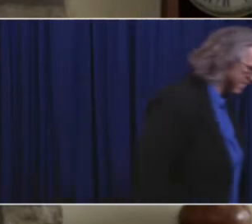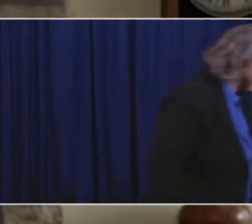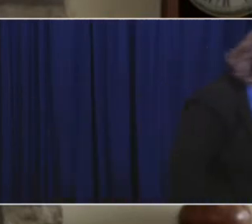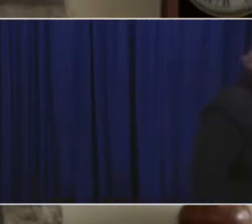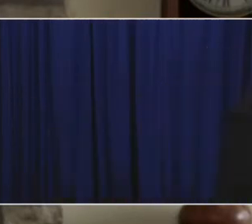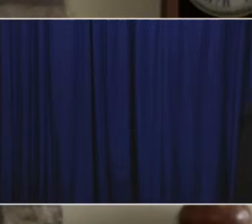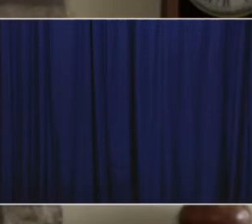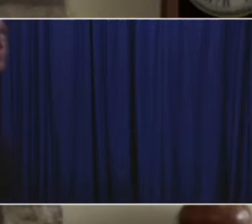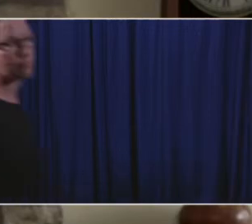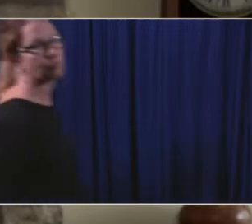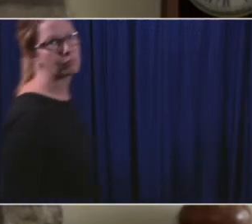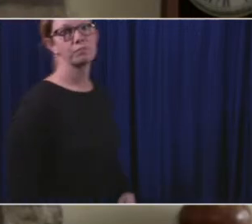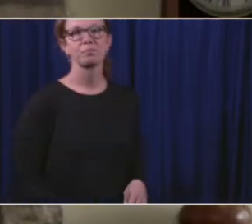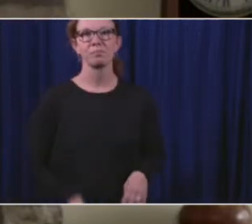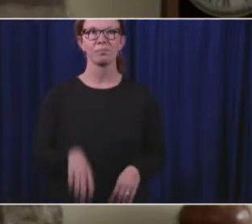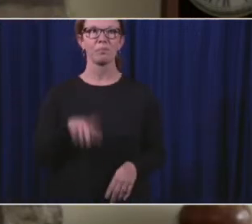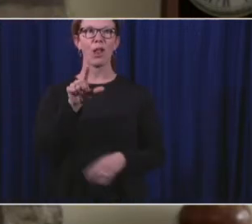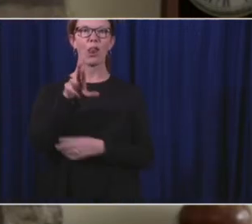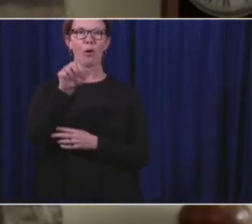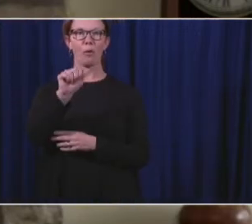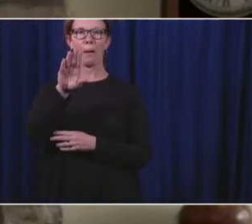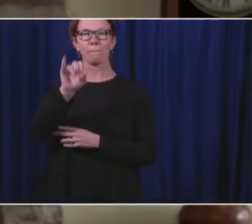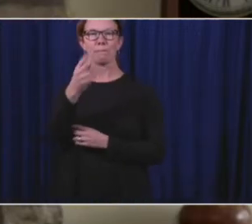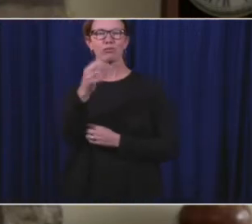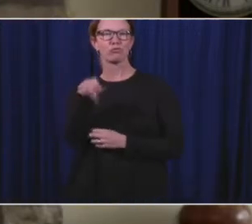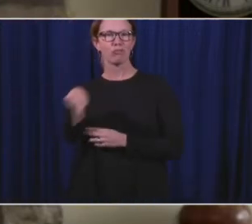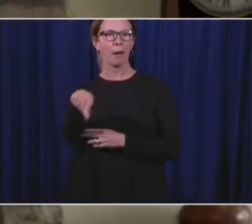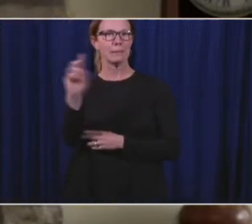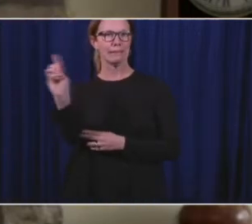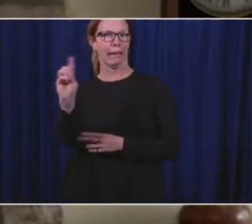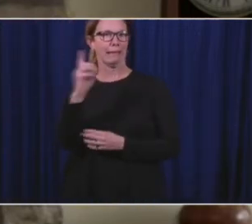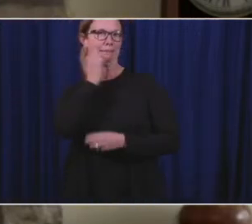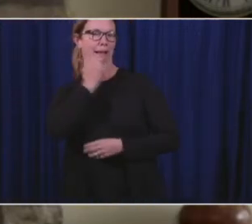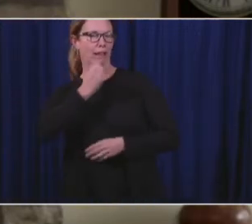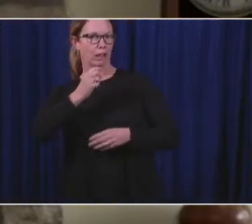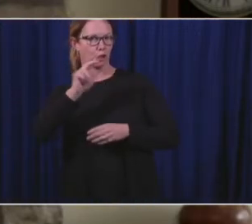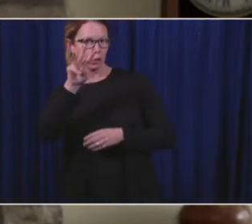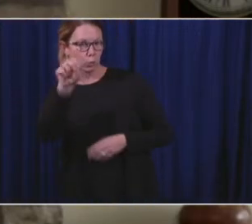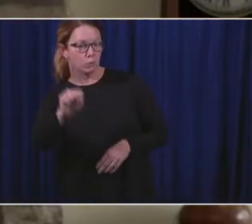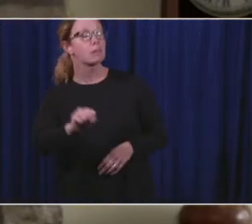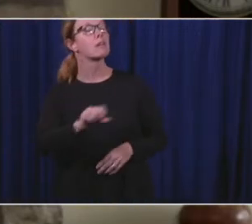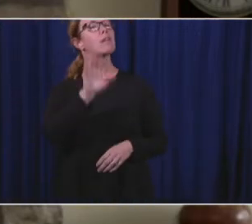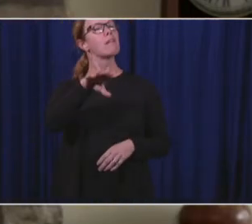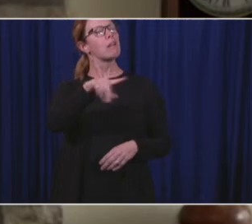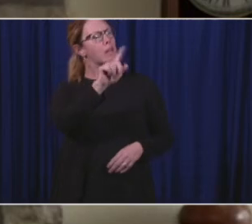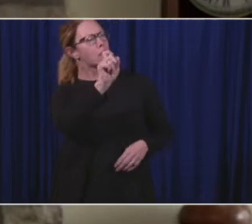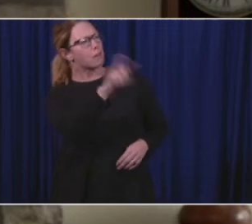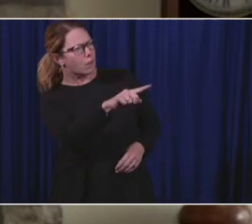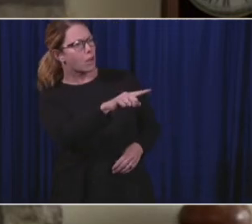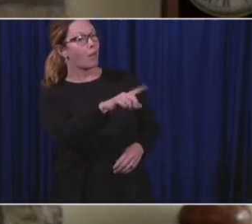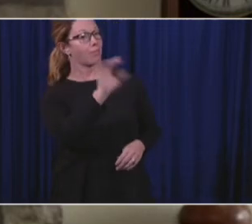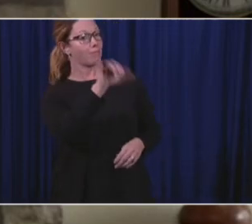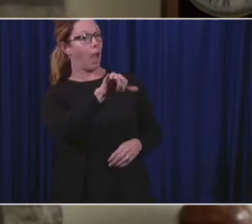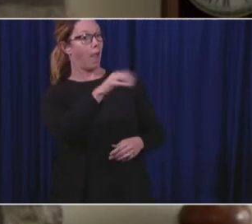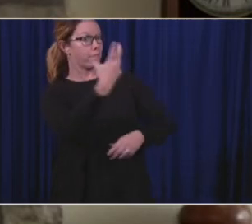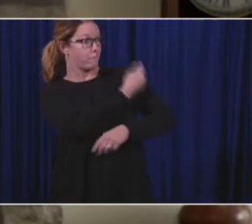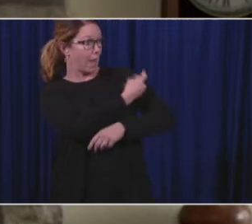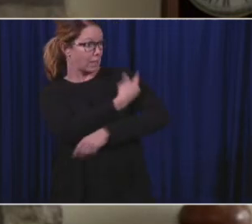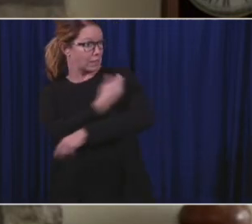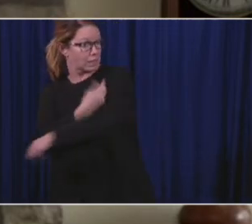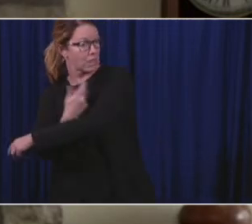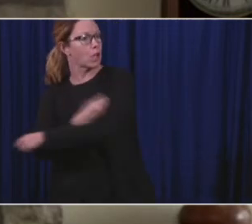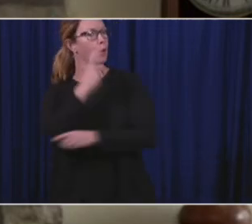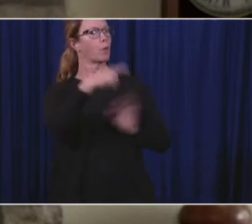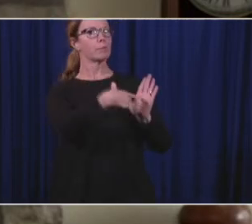Dayton Daily News. Governor, can you tell us if vaccine data is going to be displayed on the dashboard, like the number of